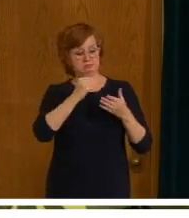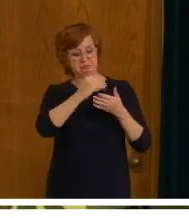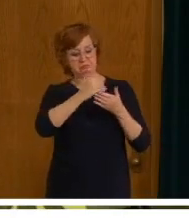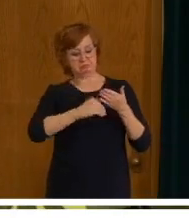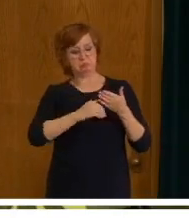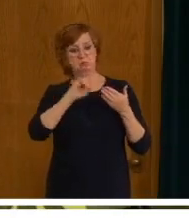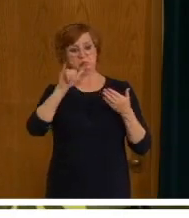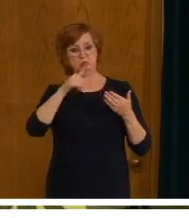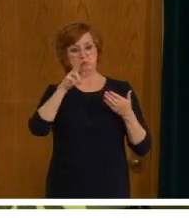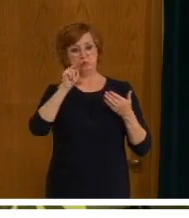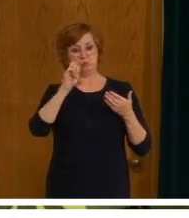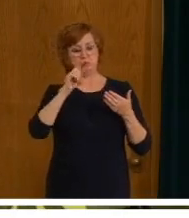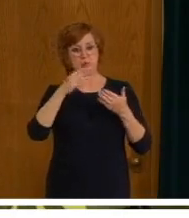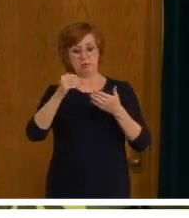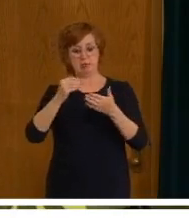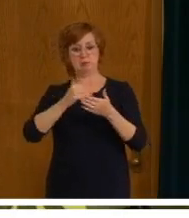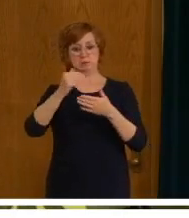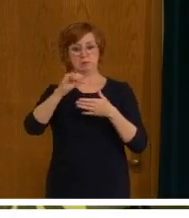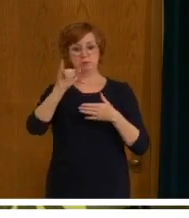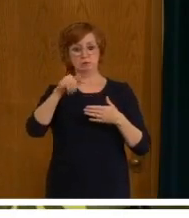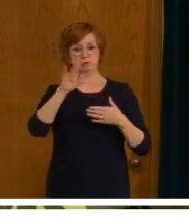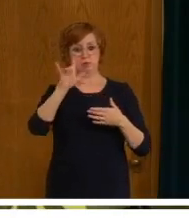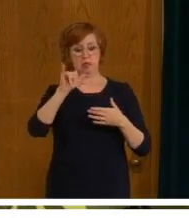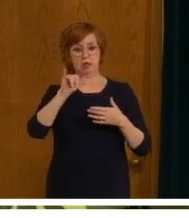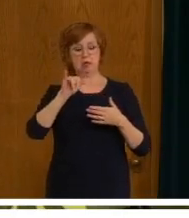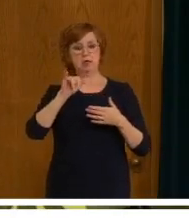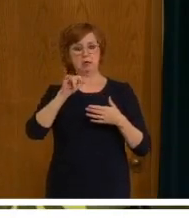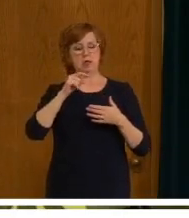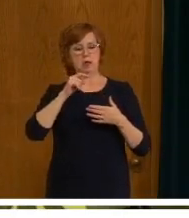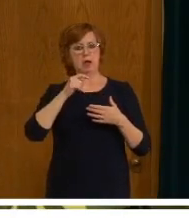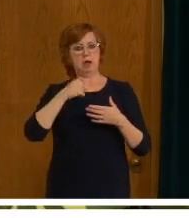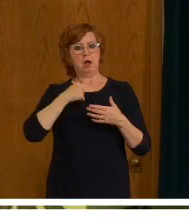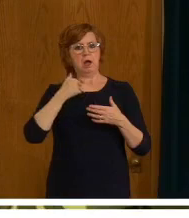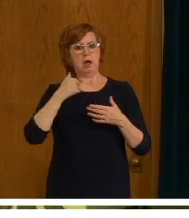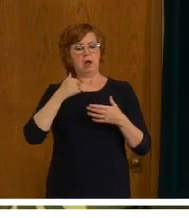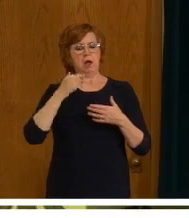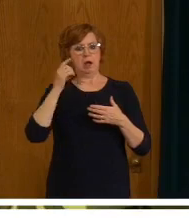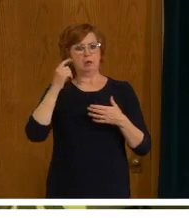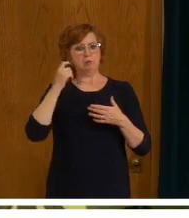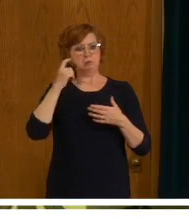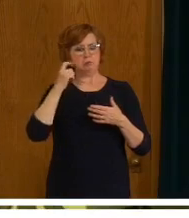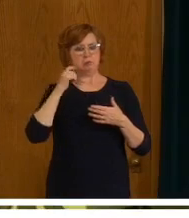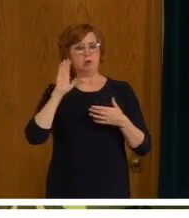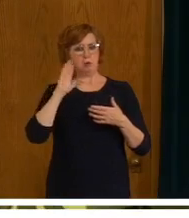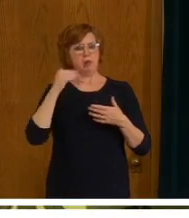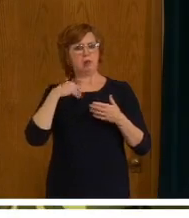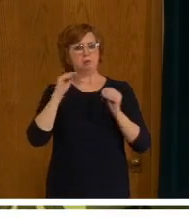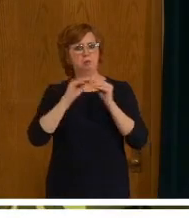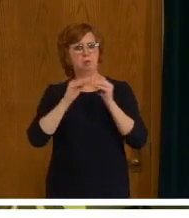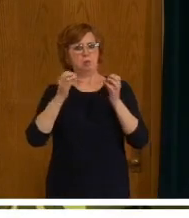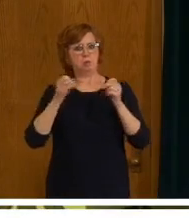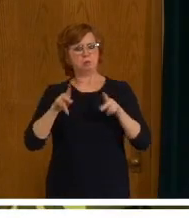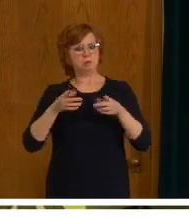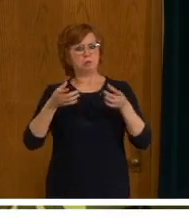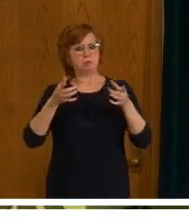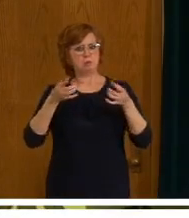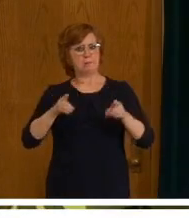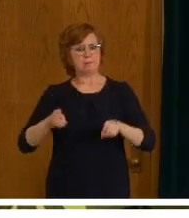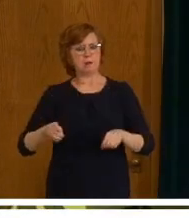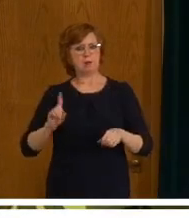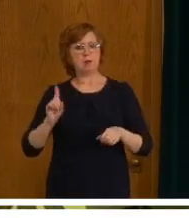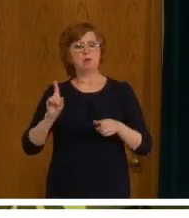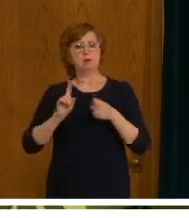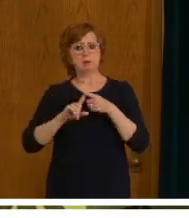opportunities for even those mobile clinics to provide some targeted